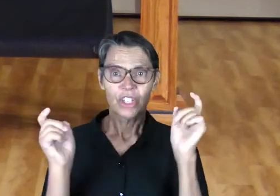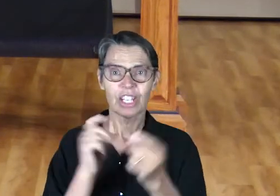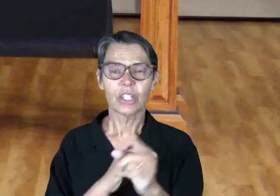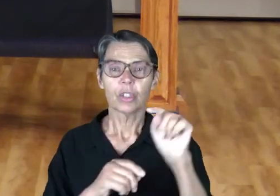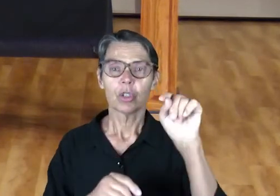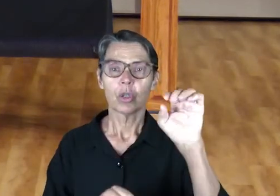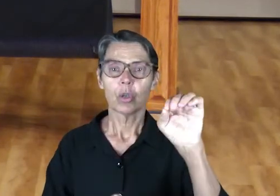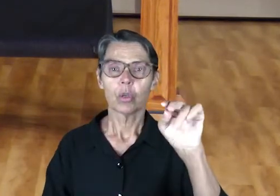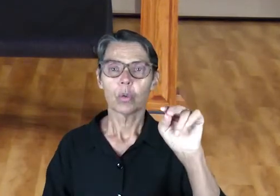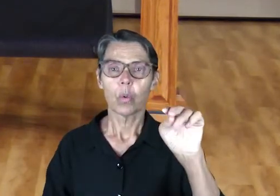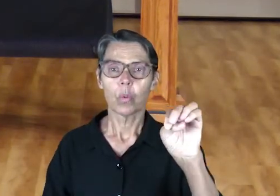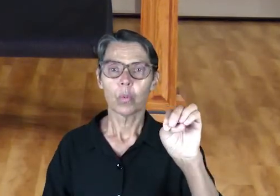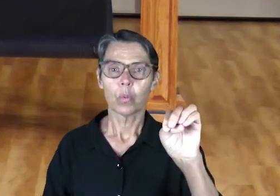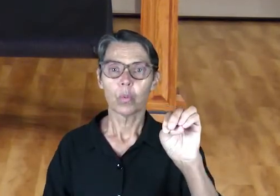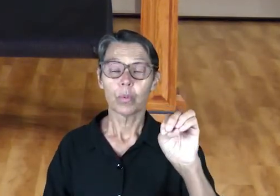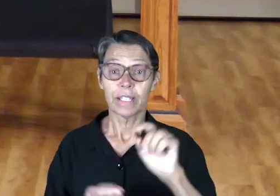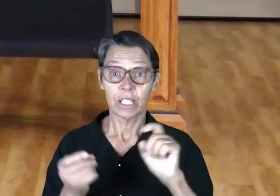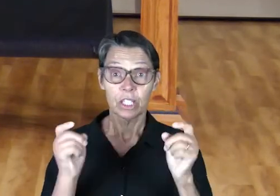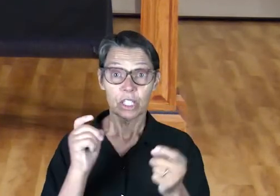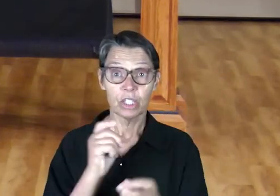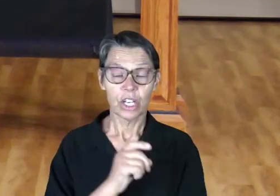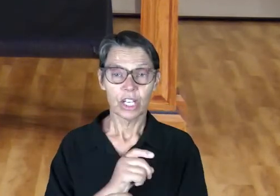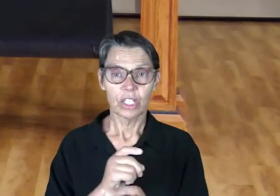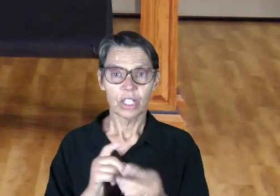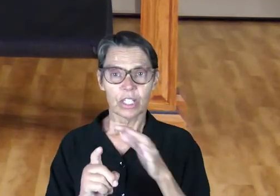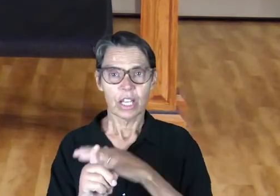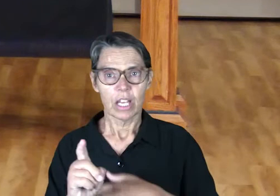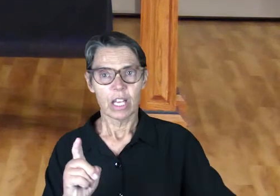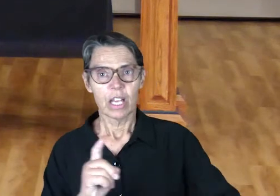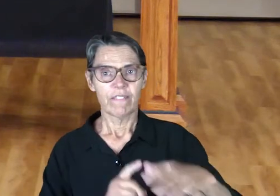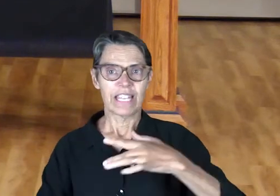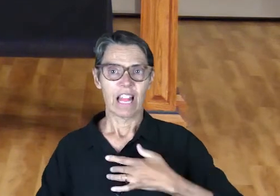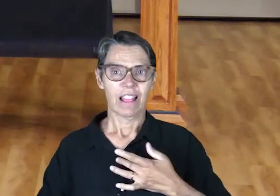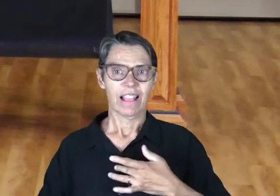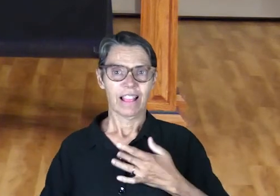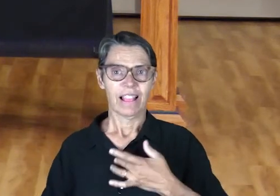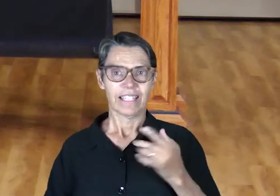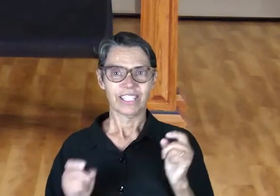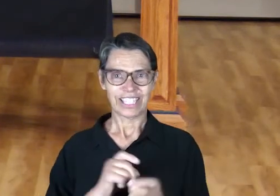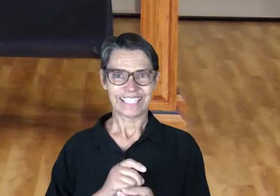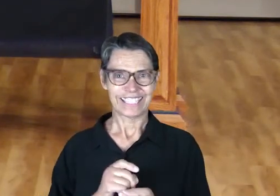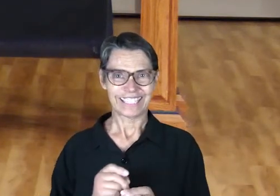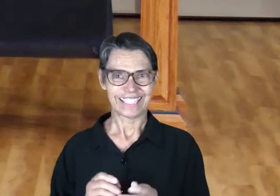He changes the tone. He changes the context.